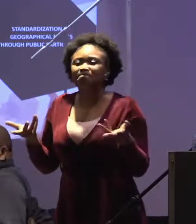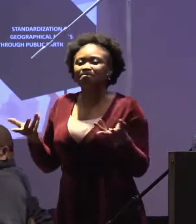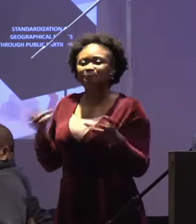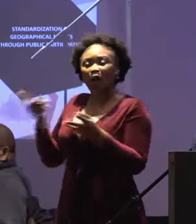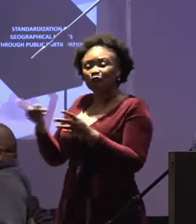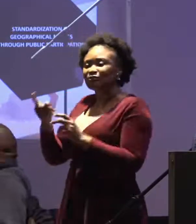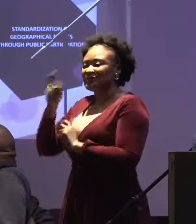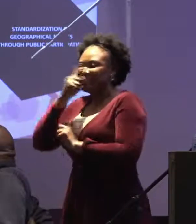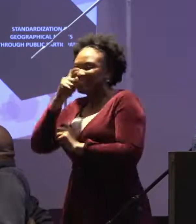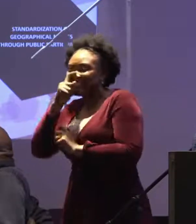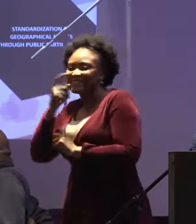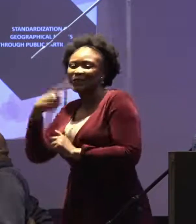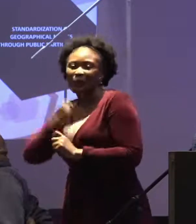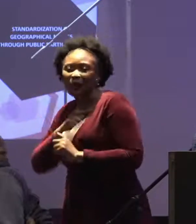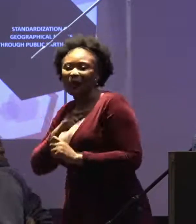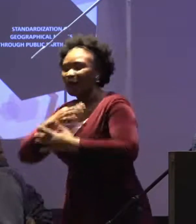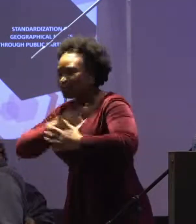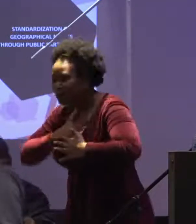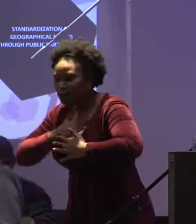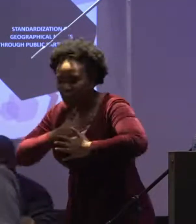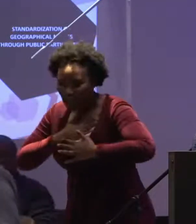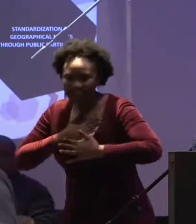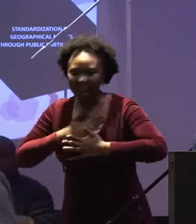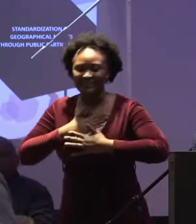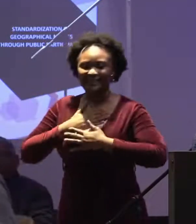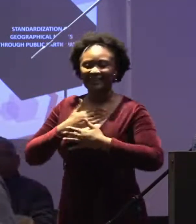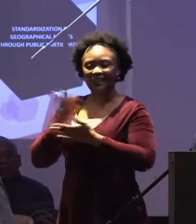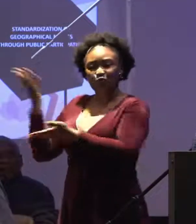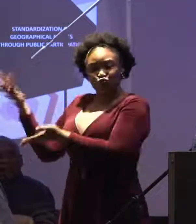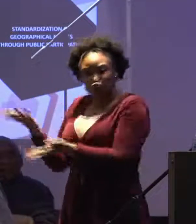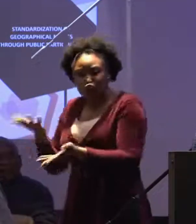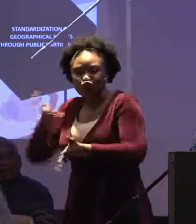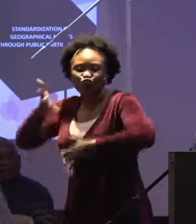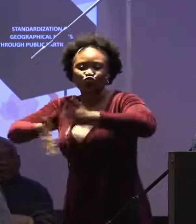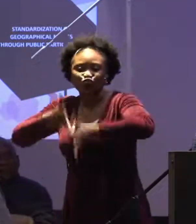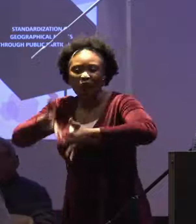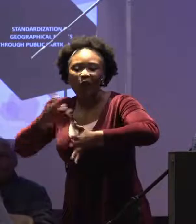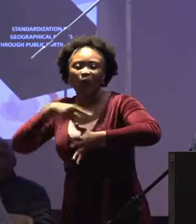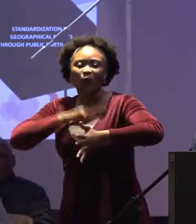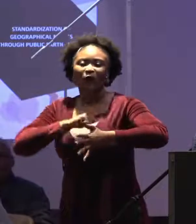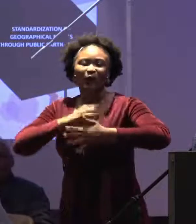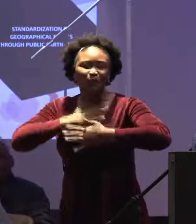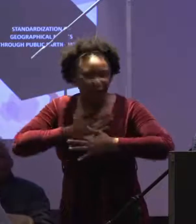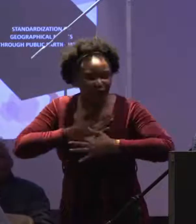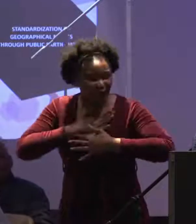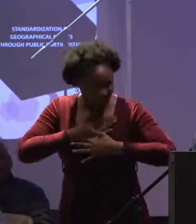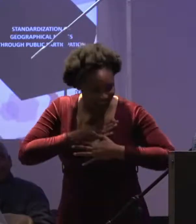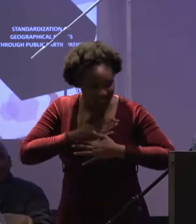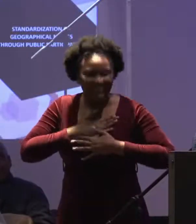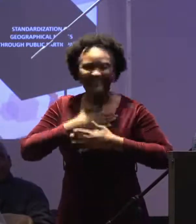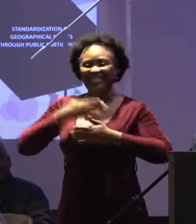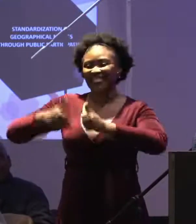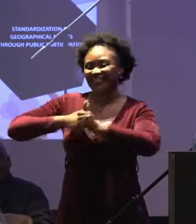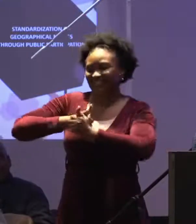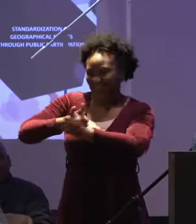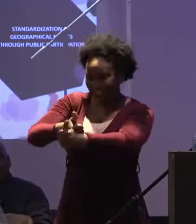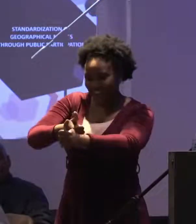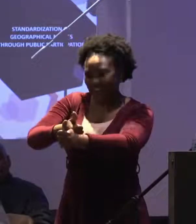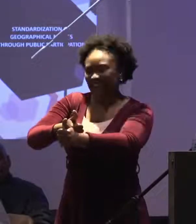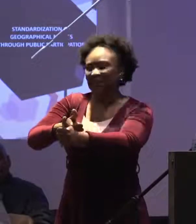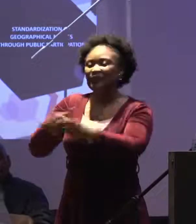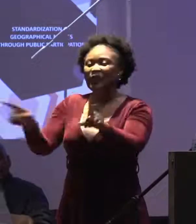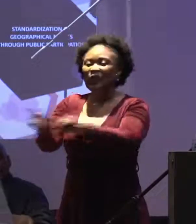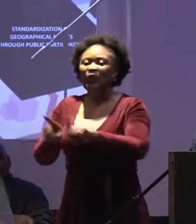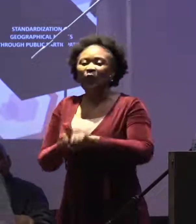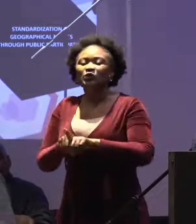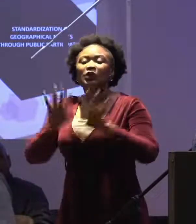sisters. We really appreciate the gesture. We really appreciate the consistency and